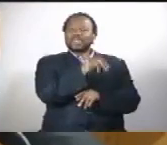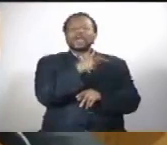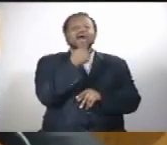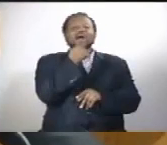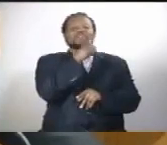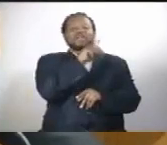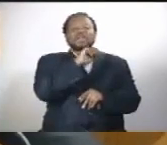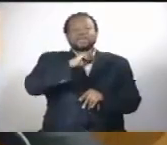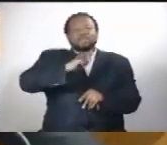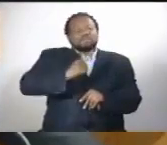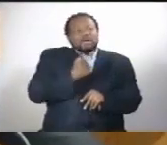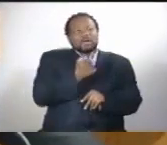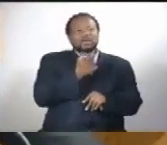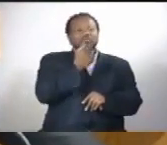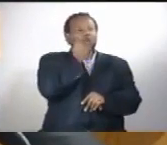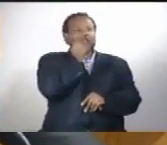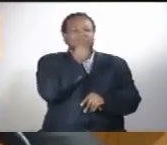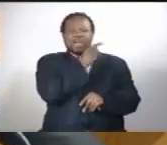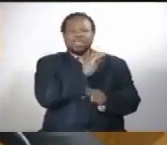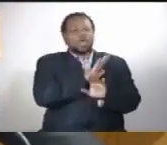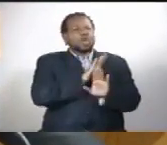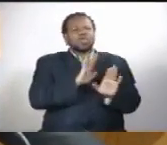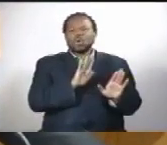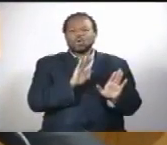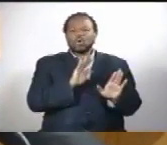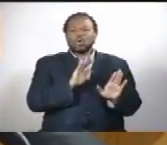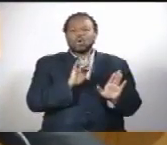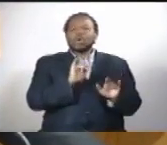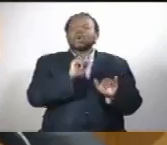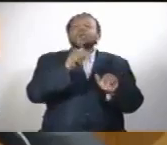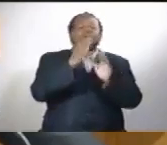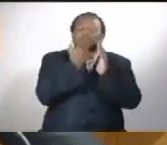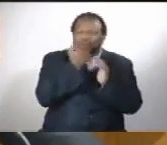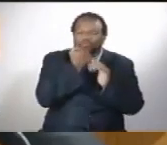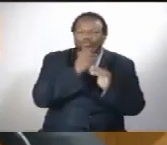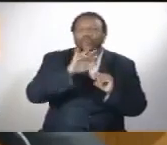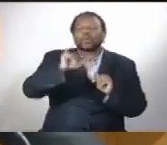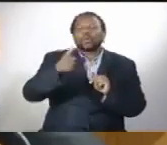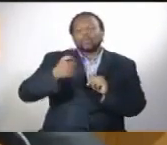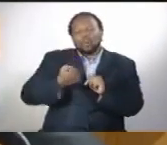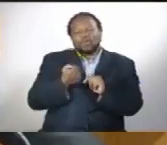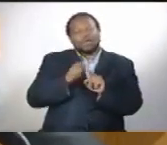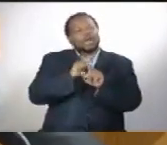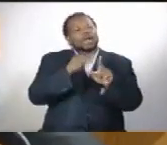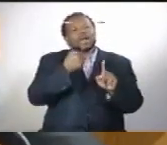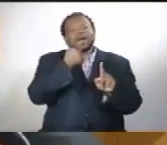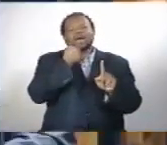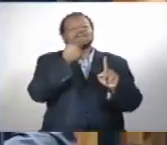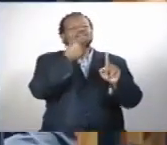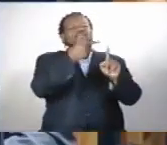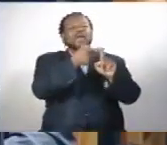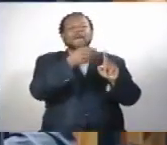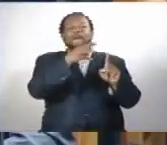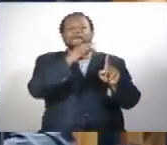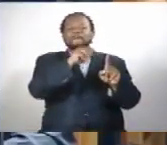a certain gentleman. I did not say that. What did you say? I said that the Honourable Honourable Motsekga,